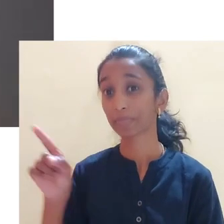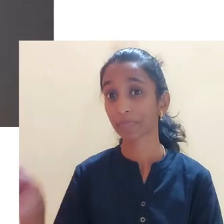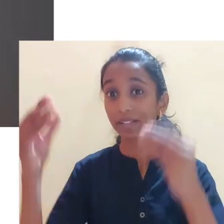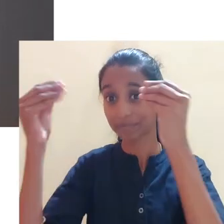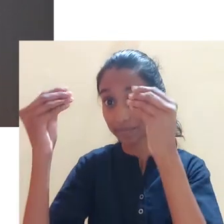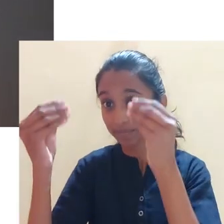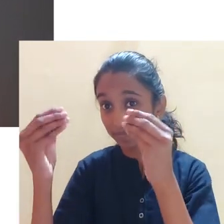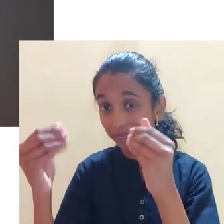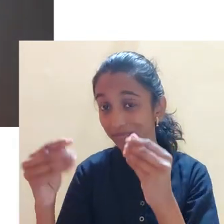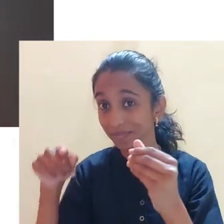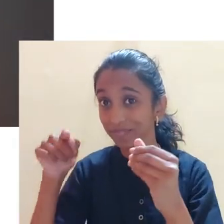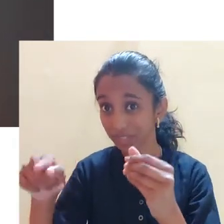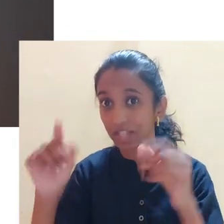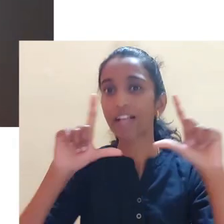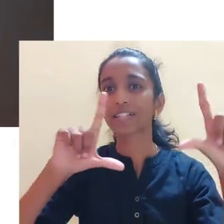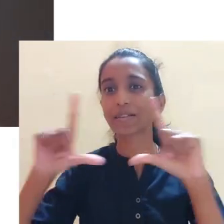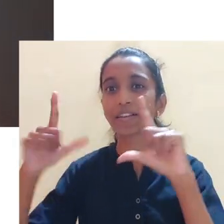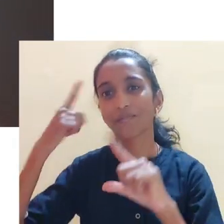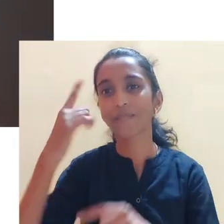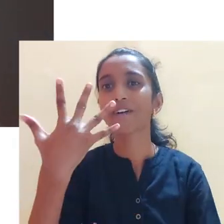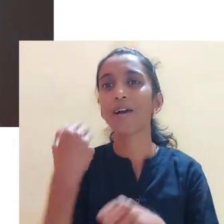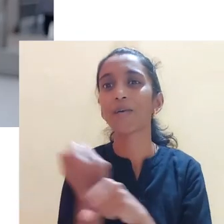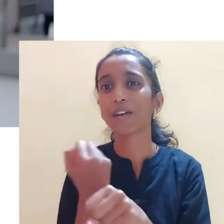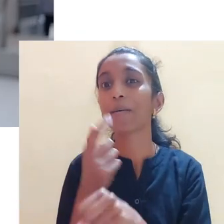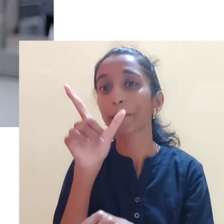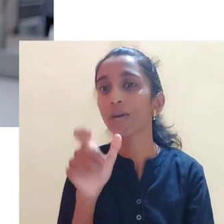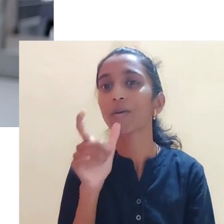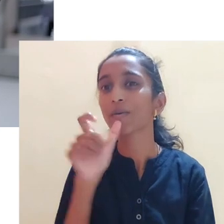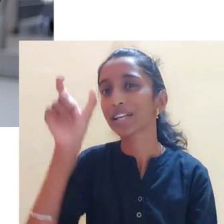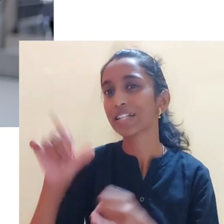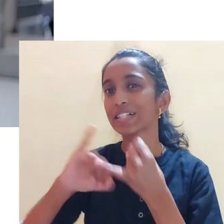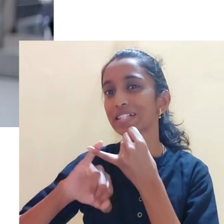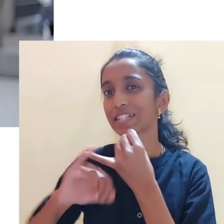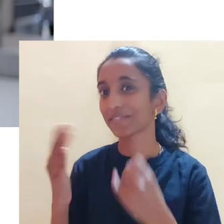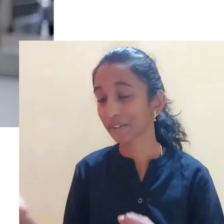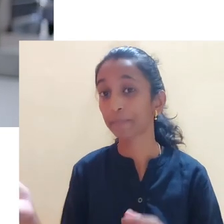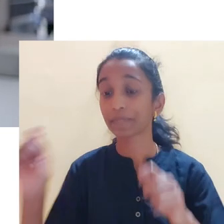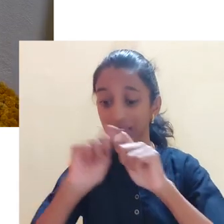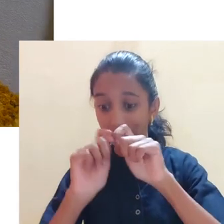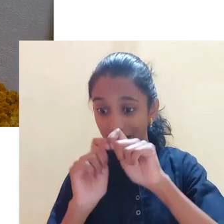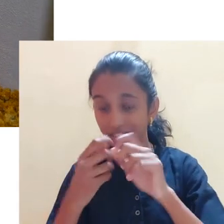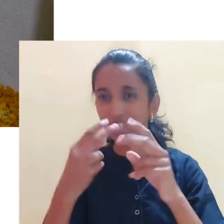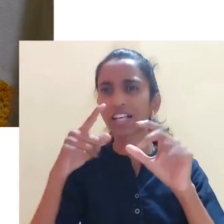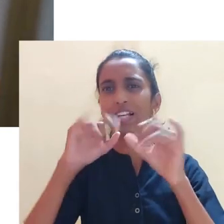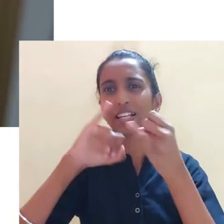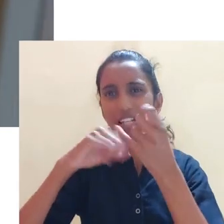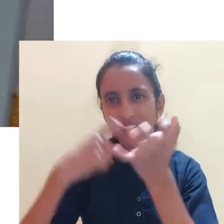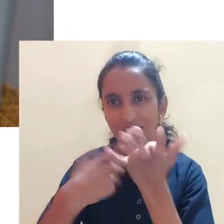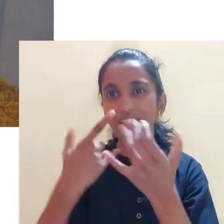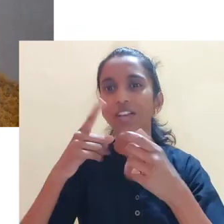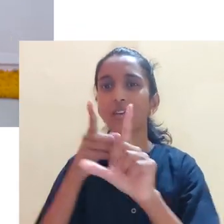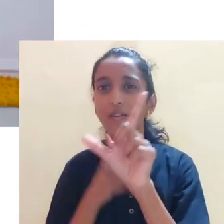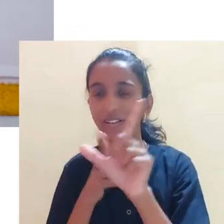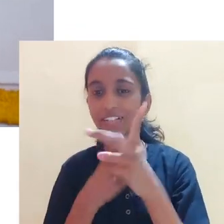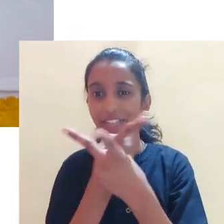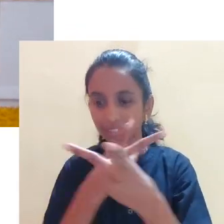The sculpture courtyard features an exhibition of 5 works by Stephen Cox. These sculptures of rishis and yoginis draw